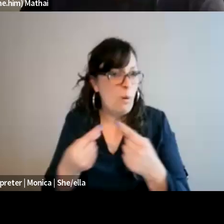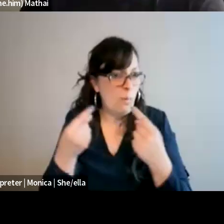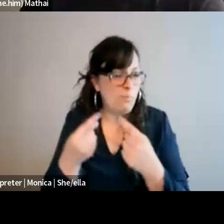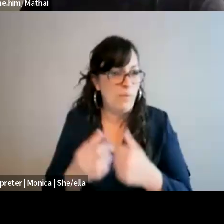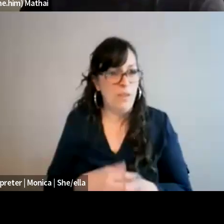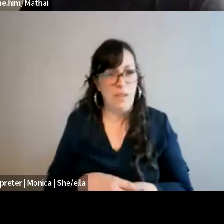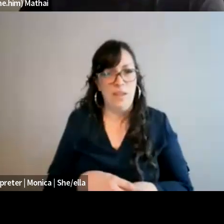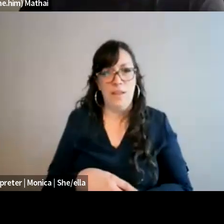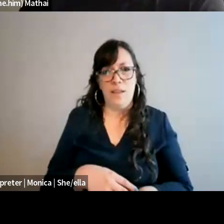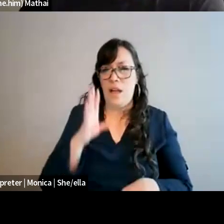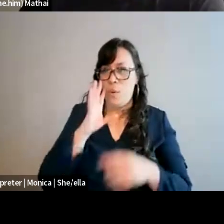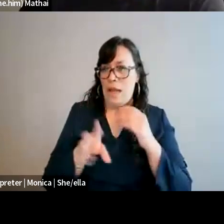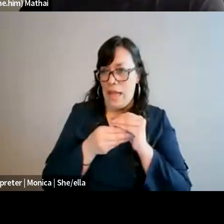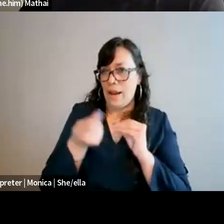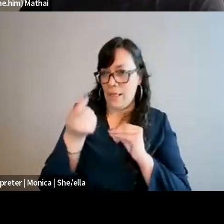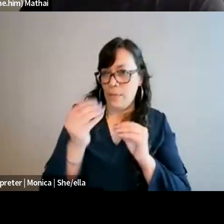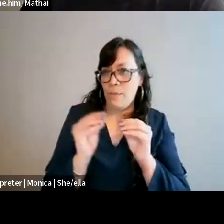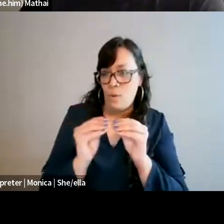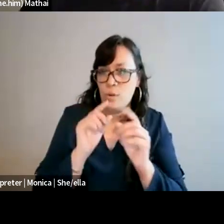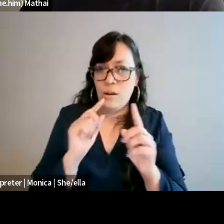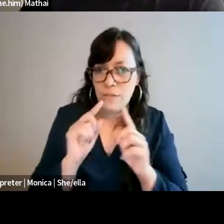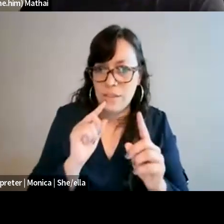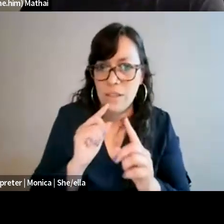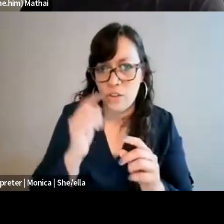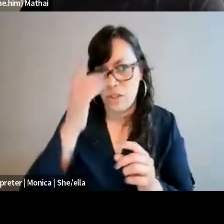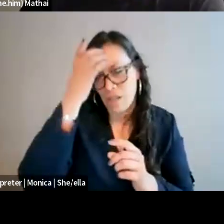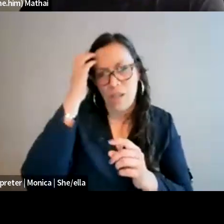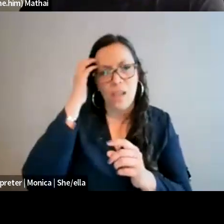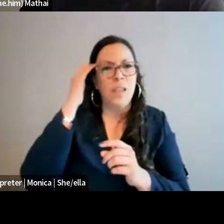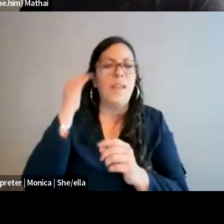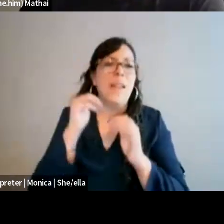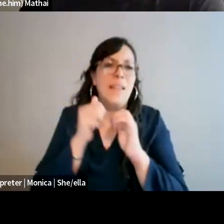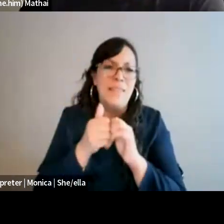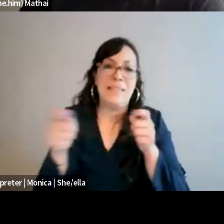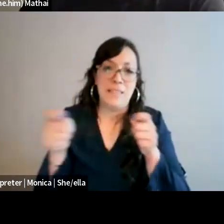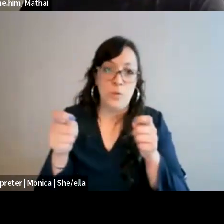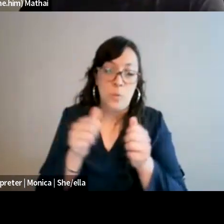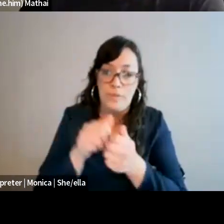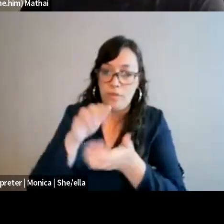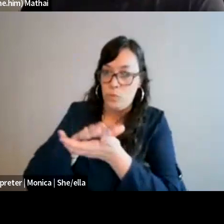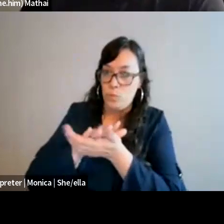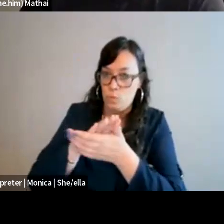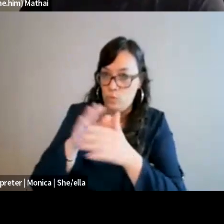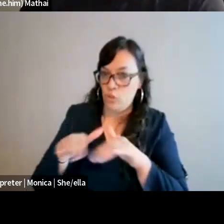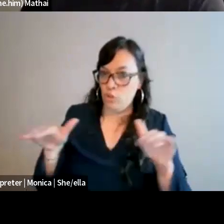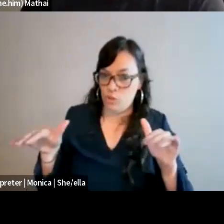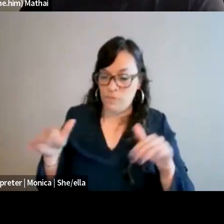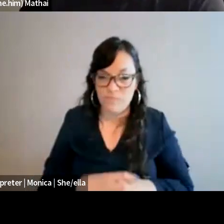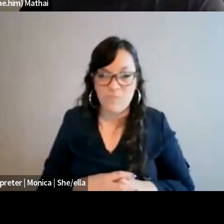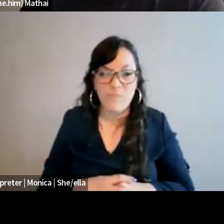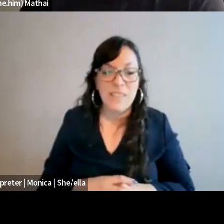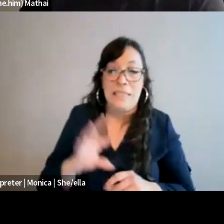Well, I'm going to add a little bit more to the conversation on how it deals with school children. It goes a little bit farther than that. There